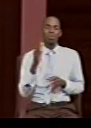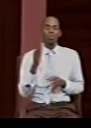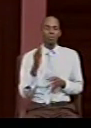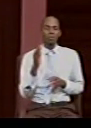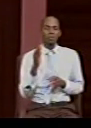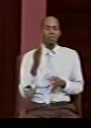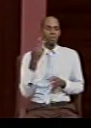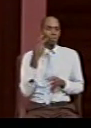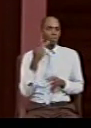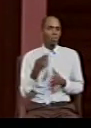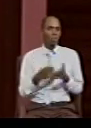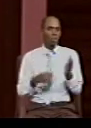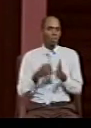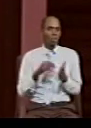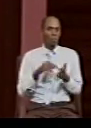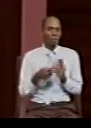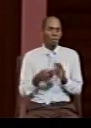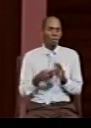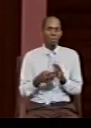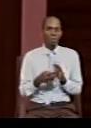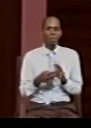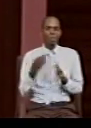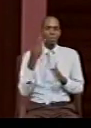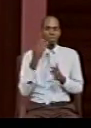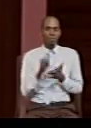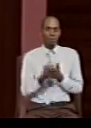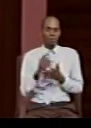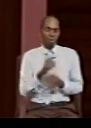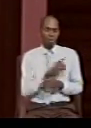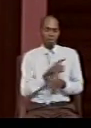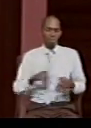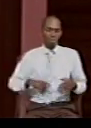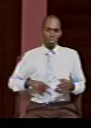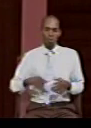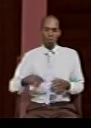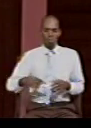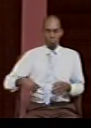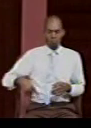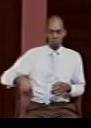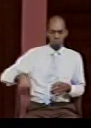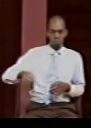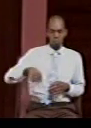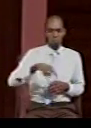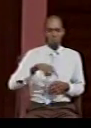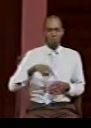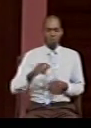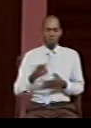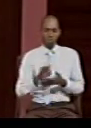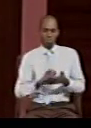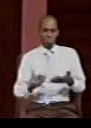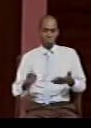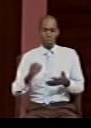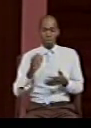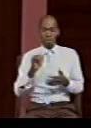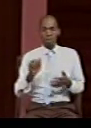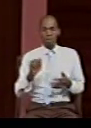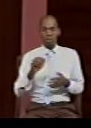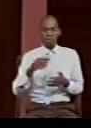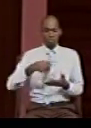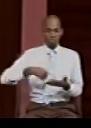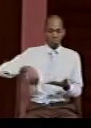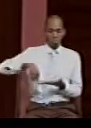Lord draws a circle on the ground and he says,